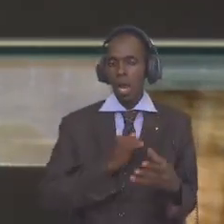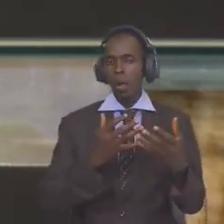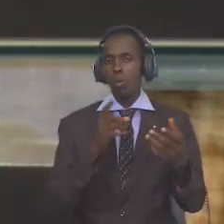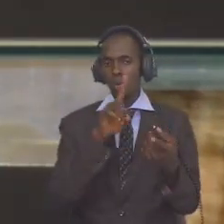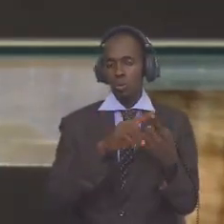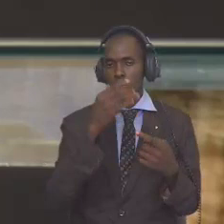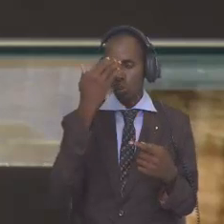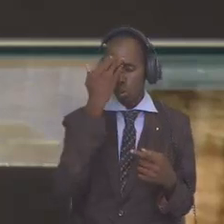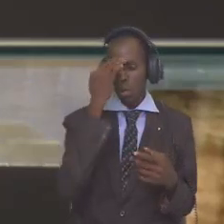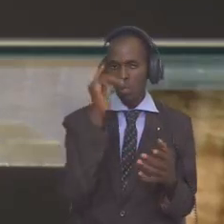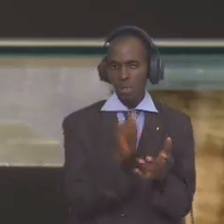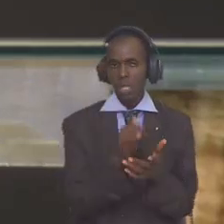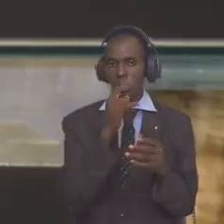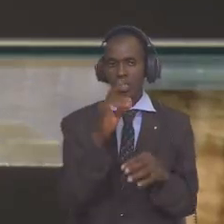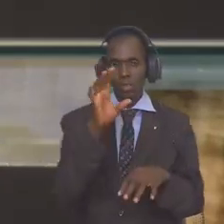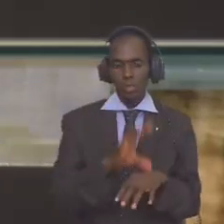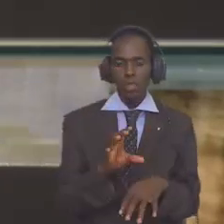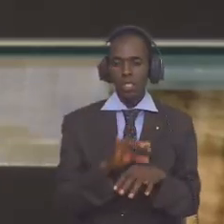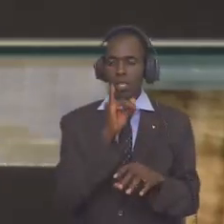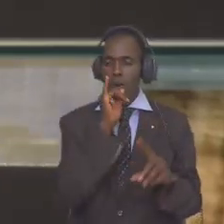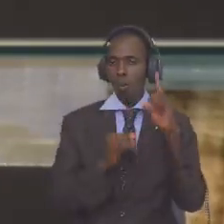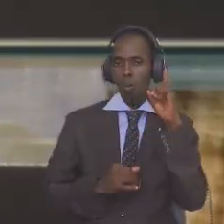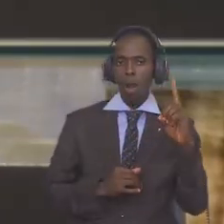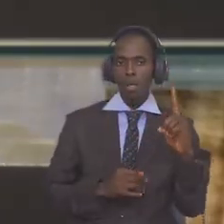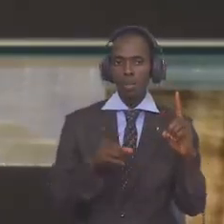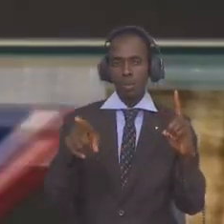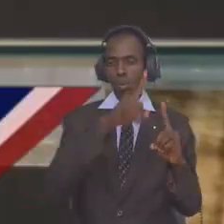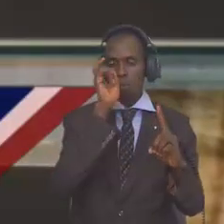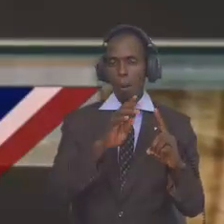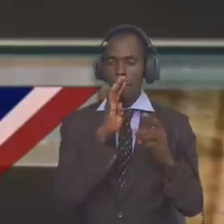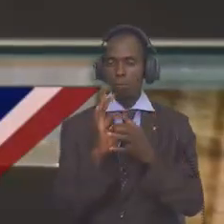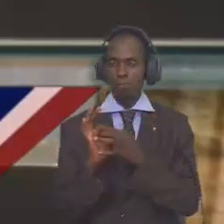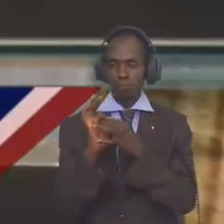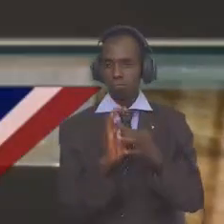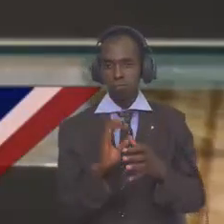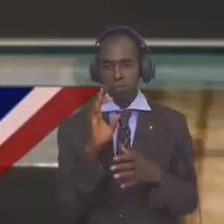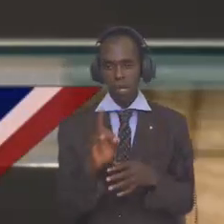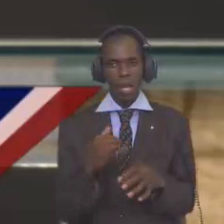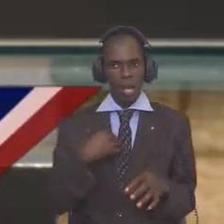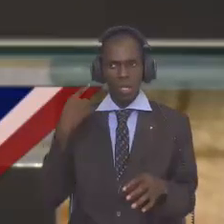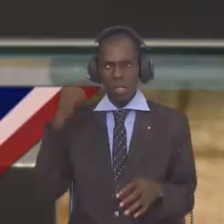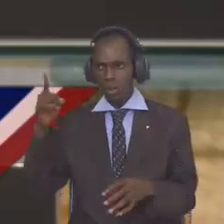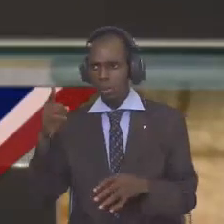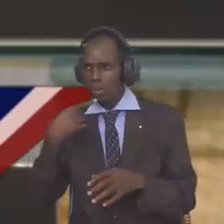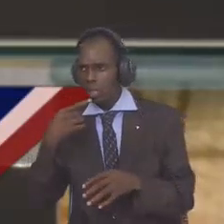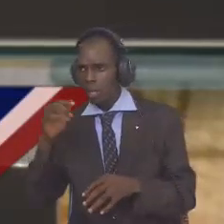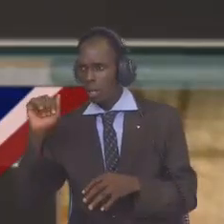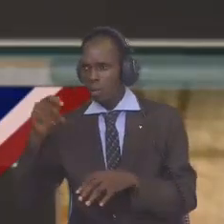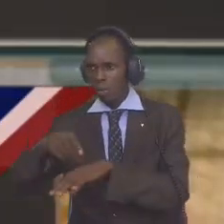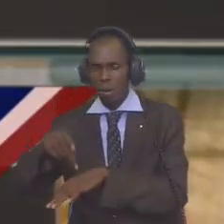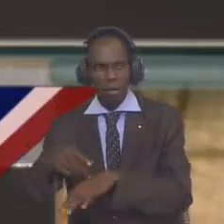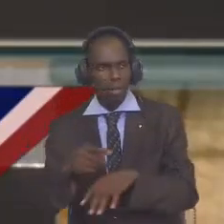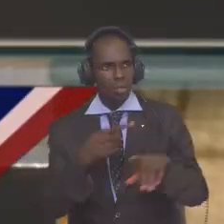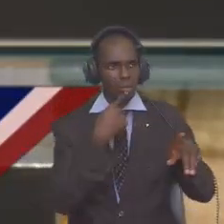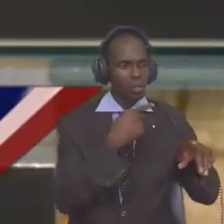you know that the church is one and you should be united. I hear some of you are saying, Paul, Apollos, and this